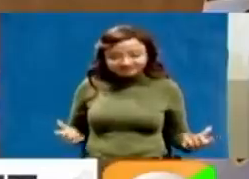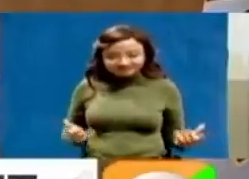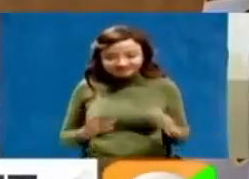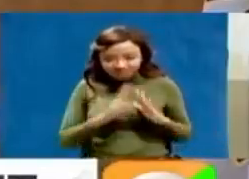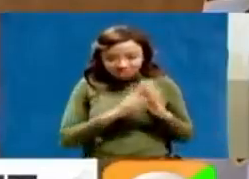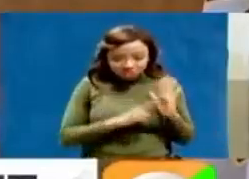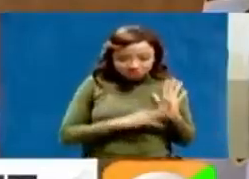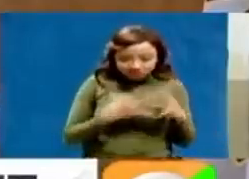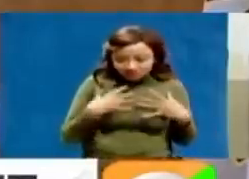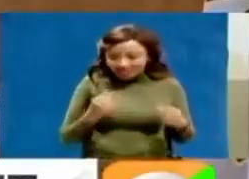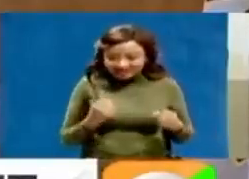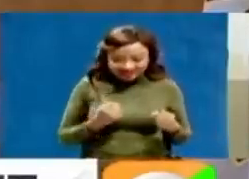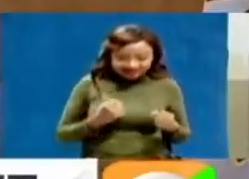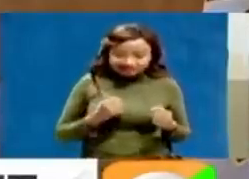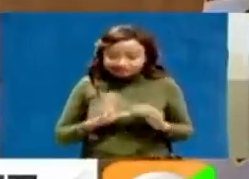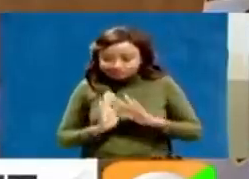health protocols